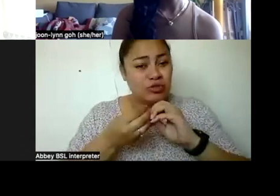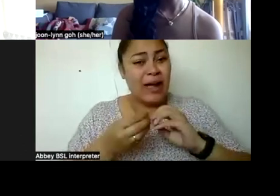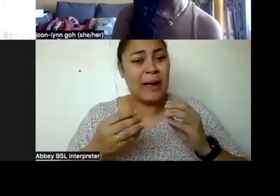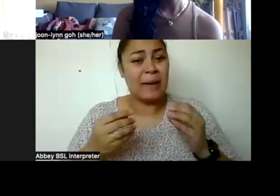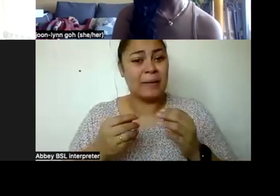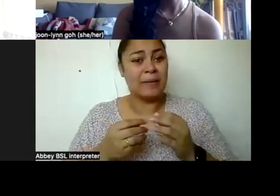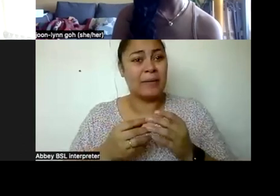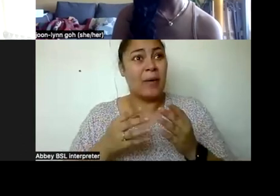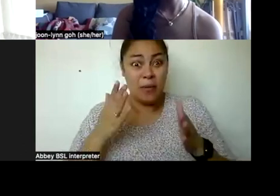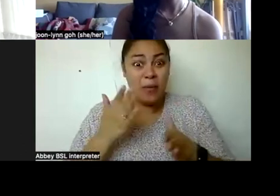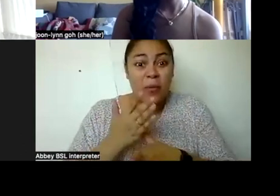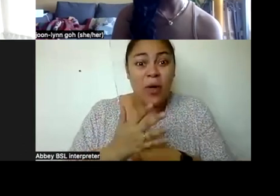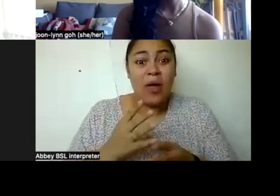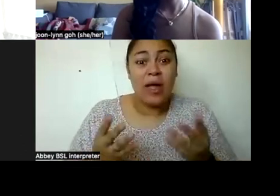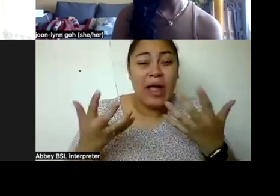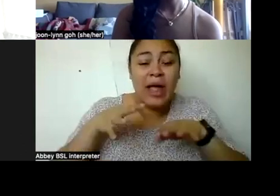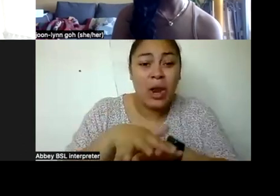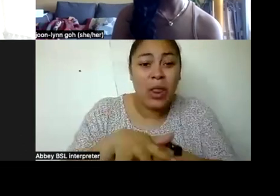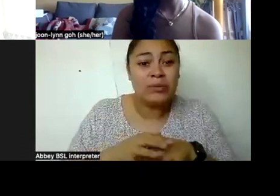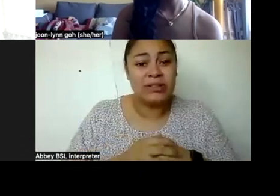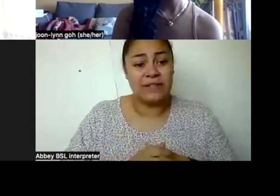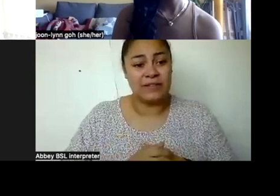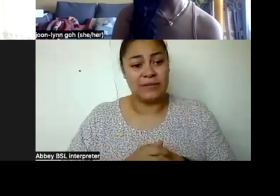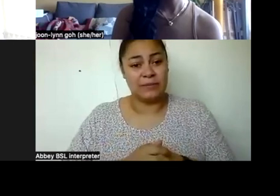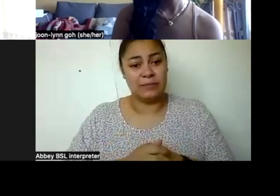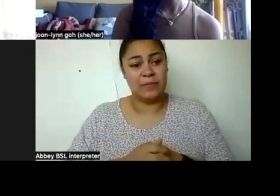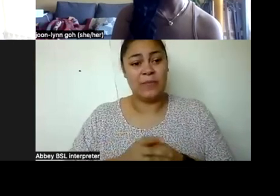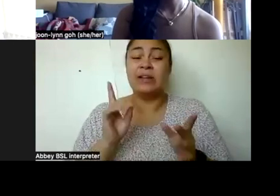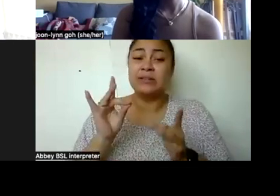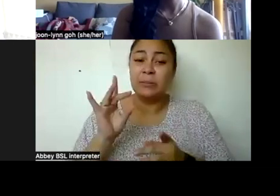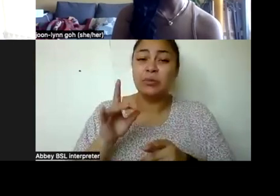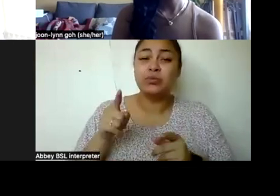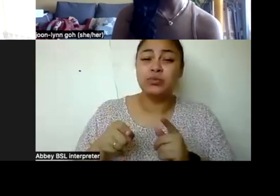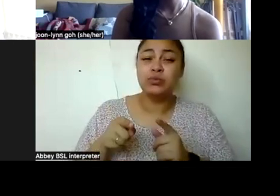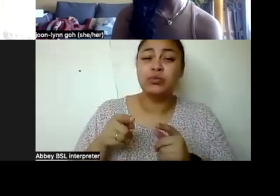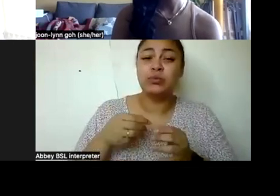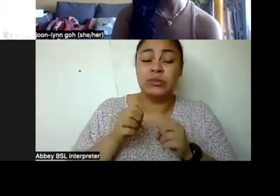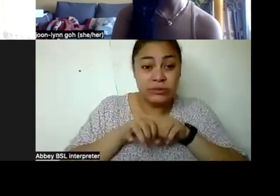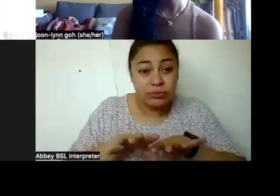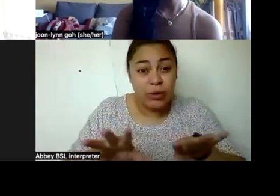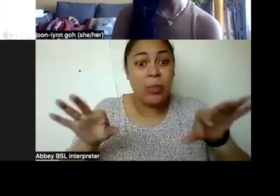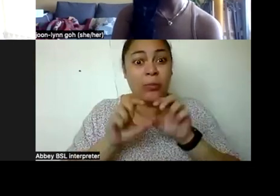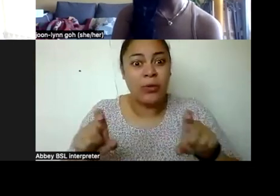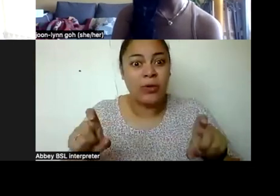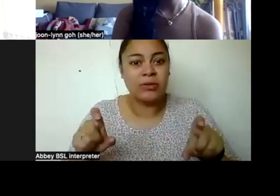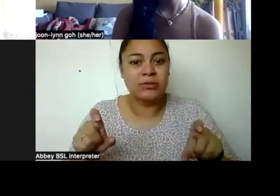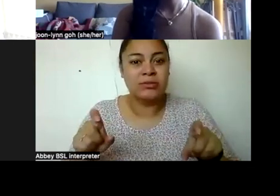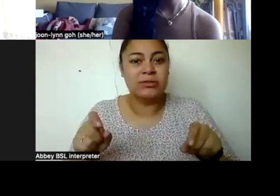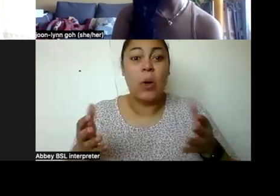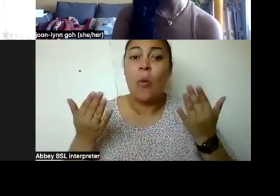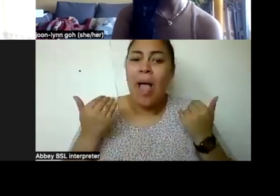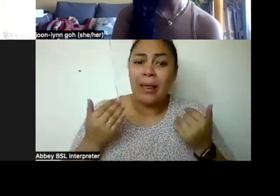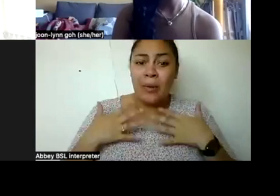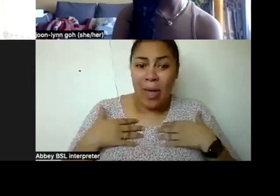inclusive work. I think it's really important to continue for us to spread the word around well-being and mental